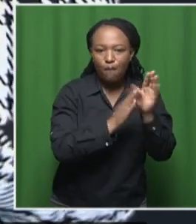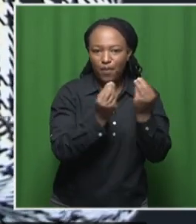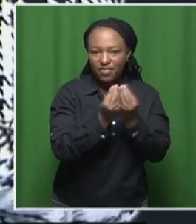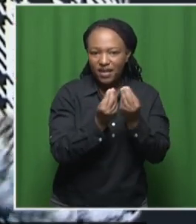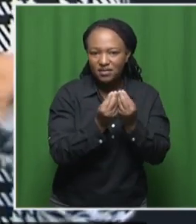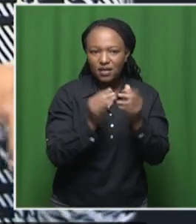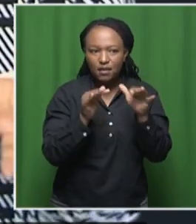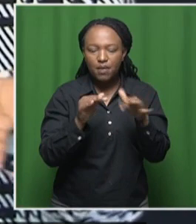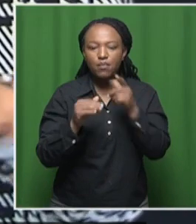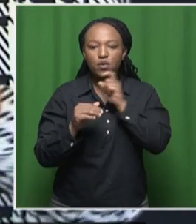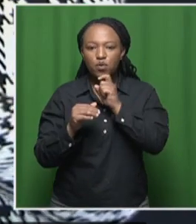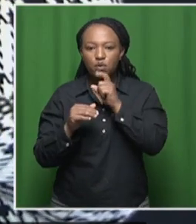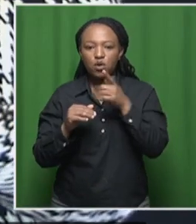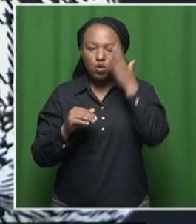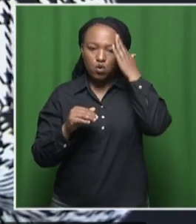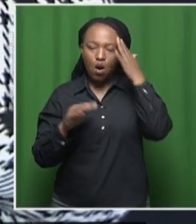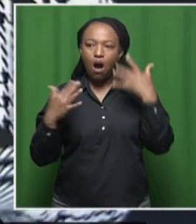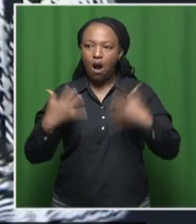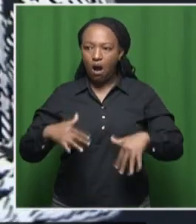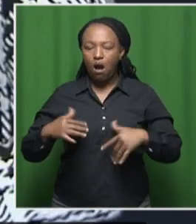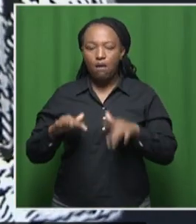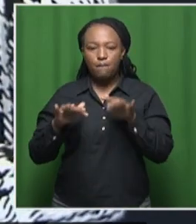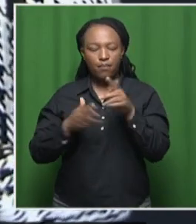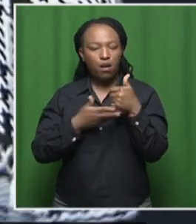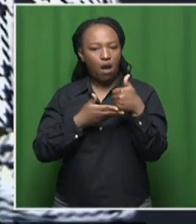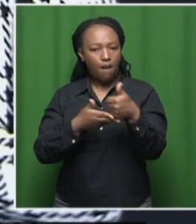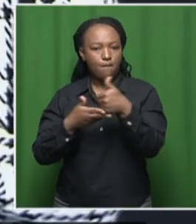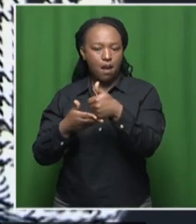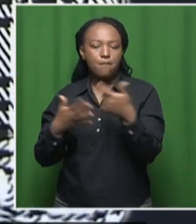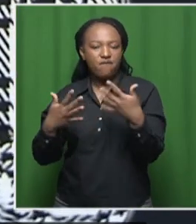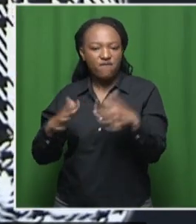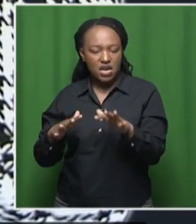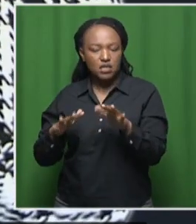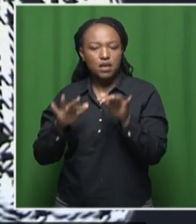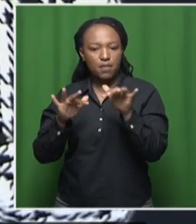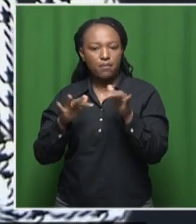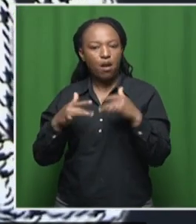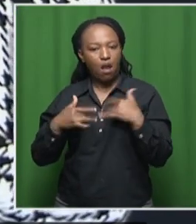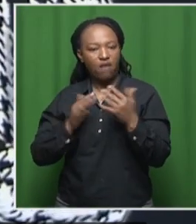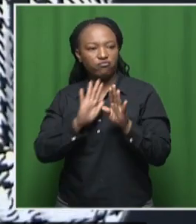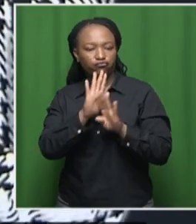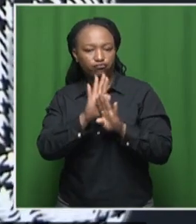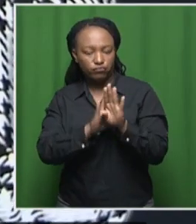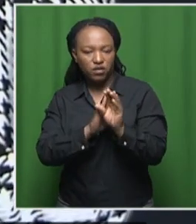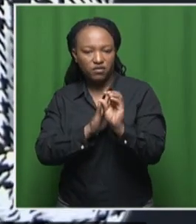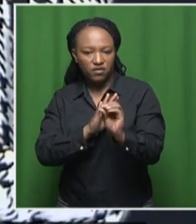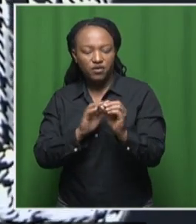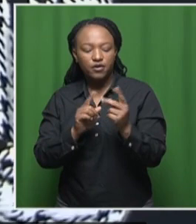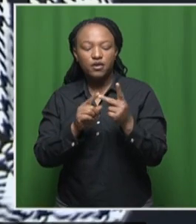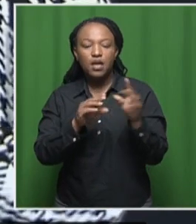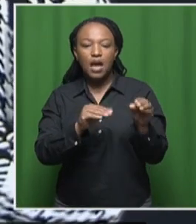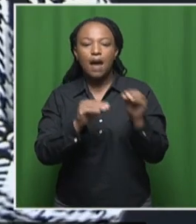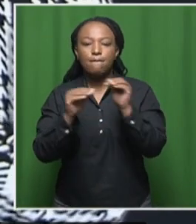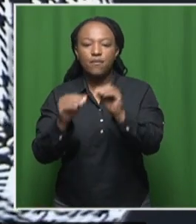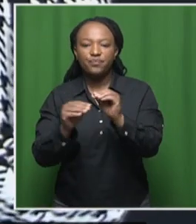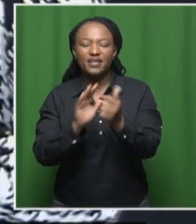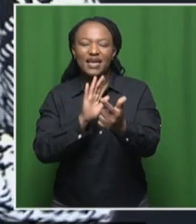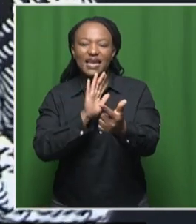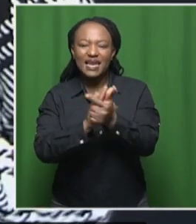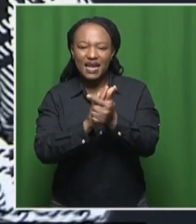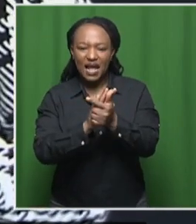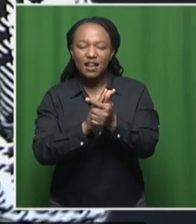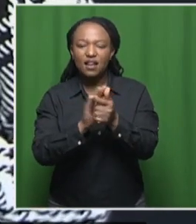and you know you're uplifting people's lives. And then I got to move into the legal and regulatory space, where I became